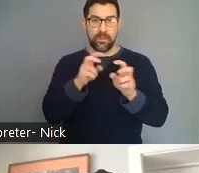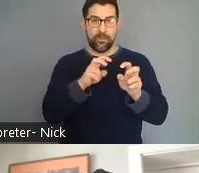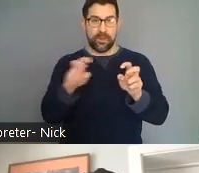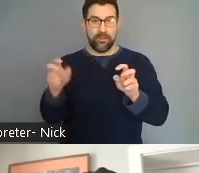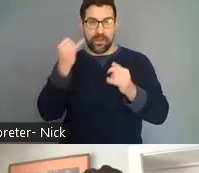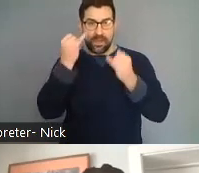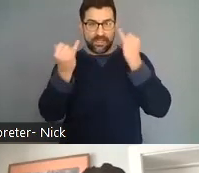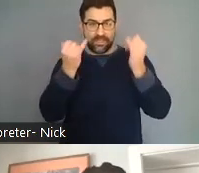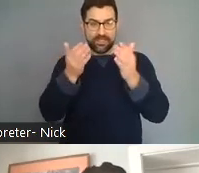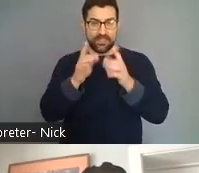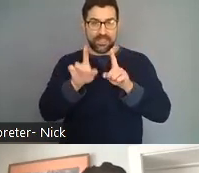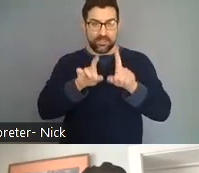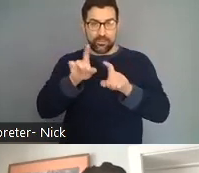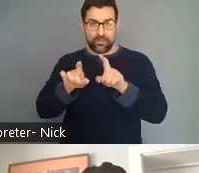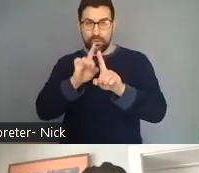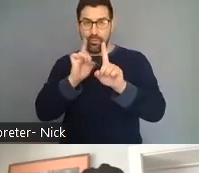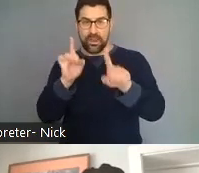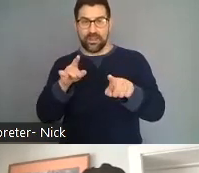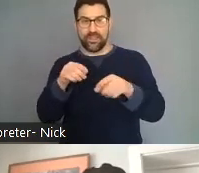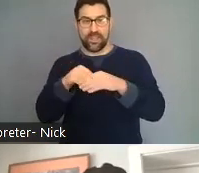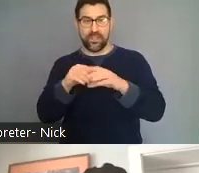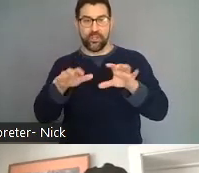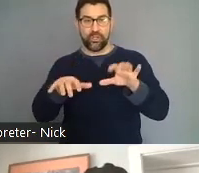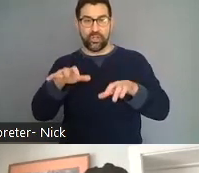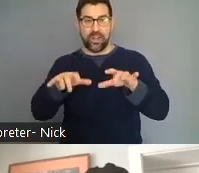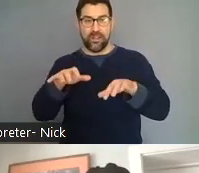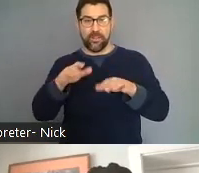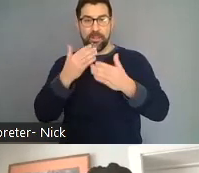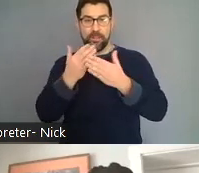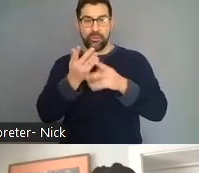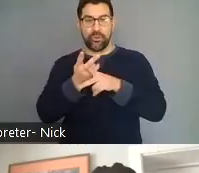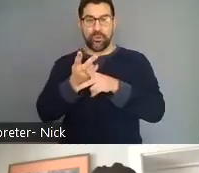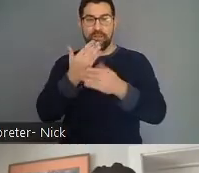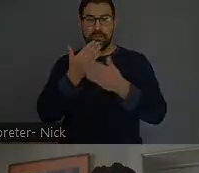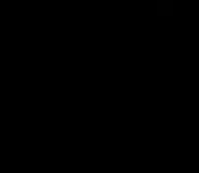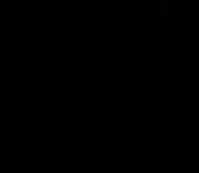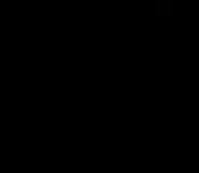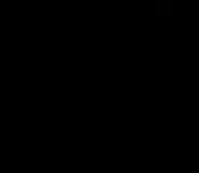asking questions and reacting in our chat. Take good care and have a good day.